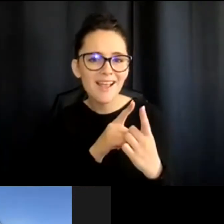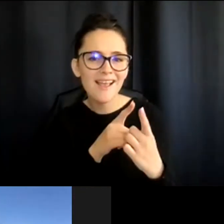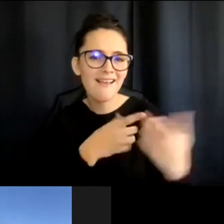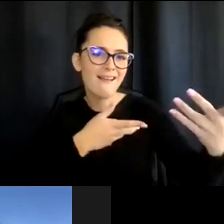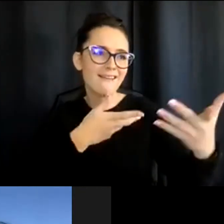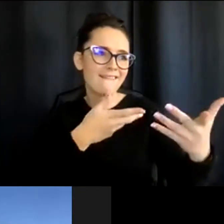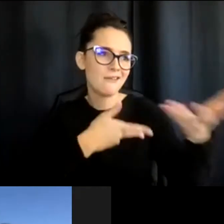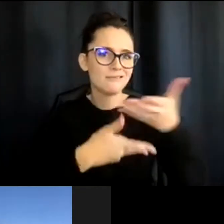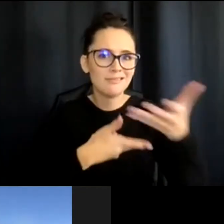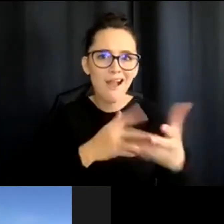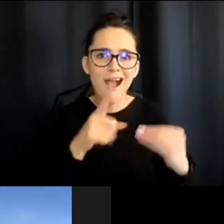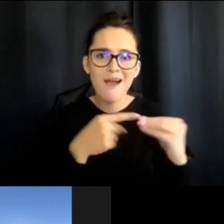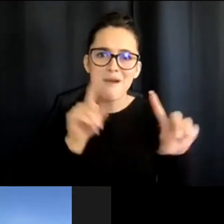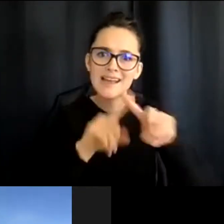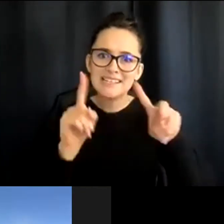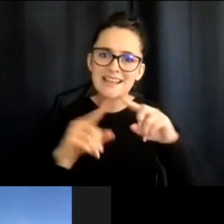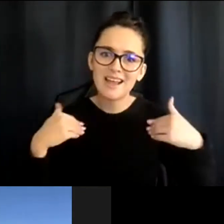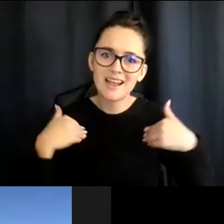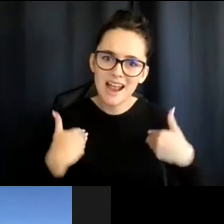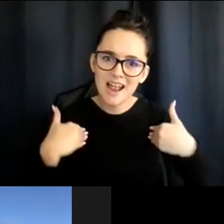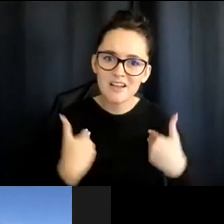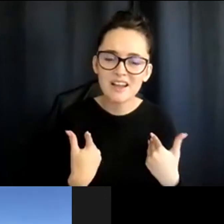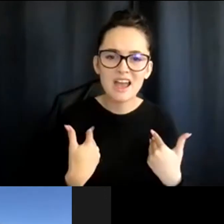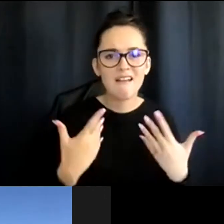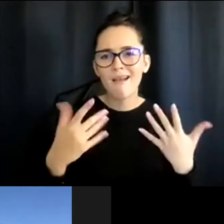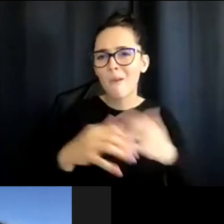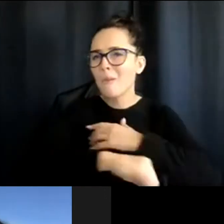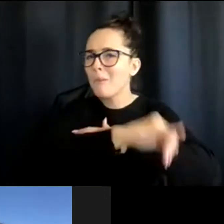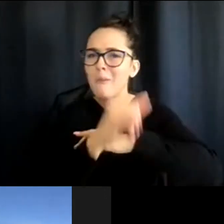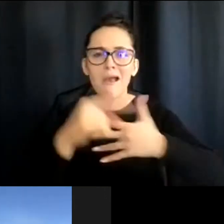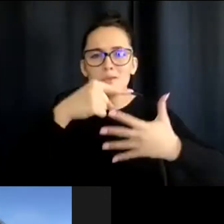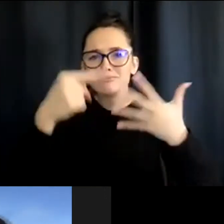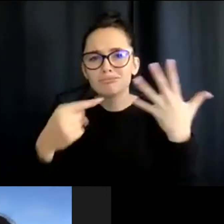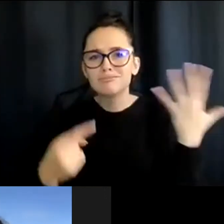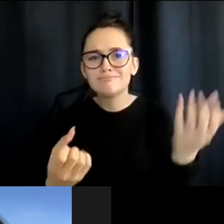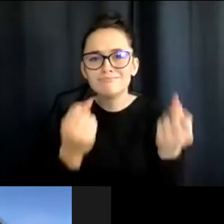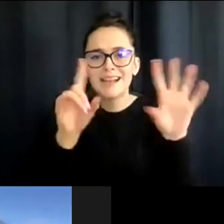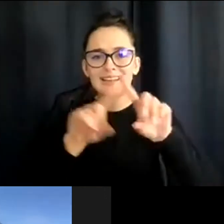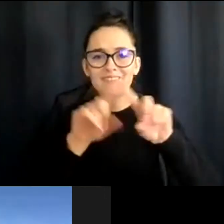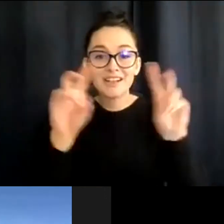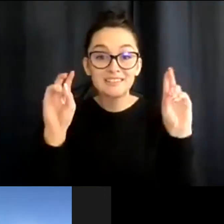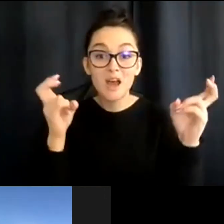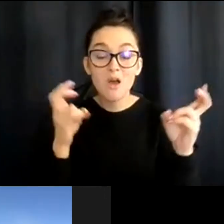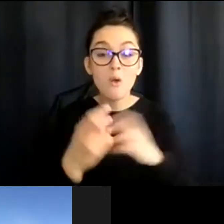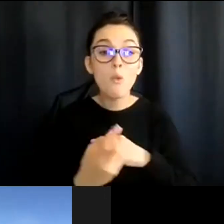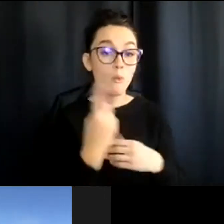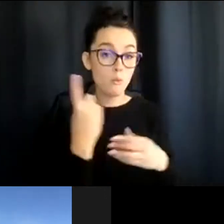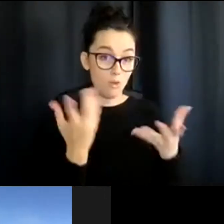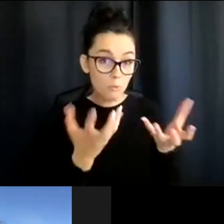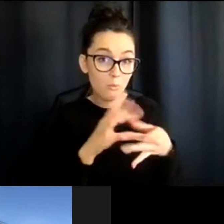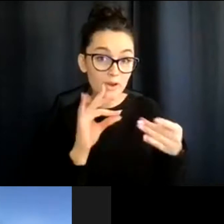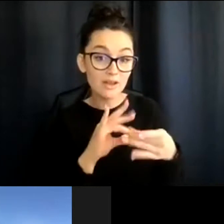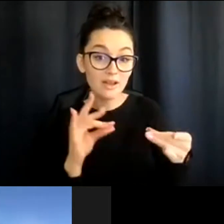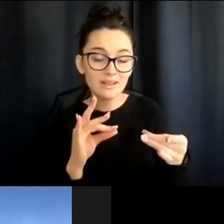lions, seals, tide pooling, whales, and all that good stuff. And one thing I wanted to say before we get started is